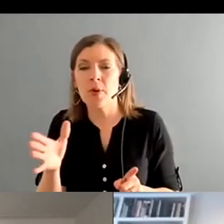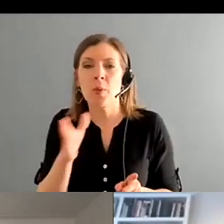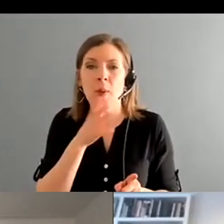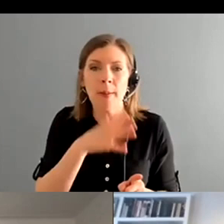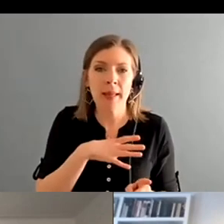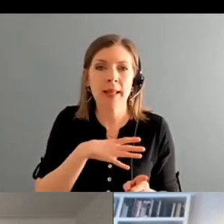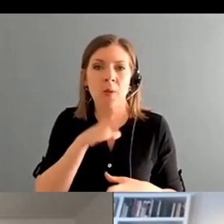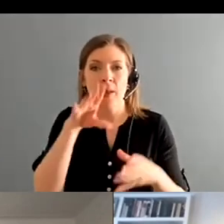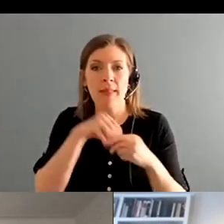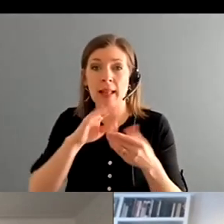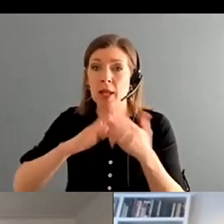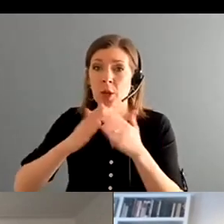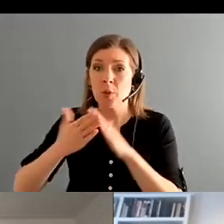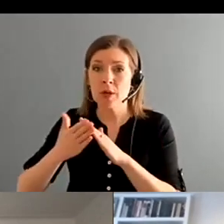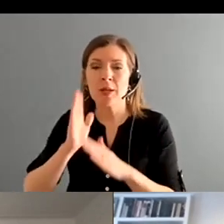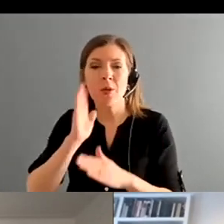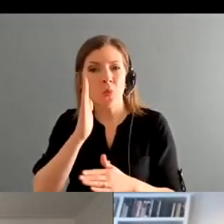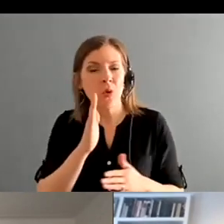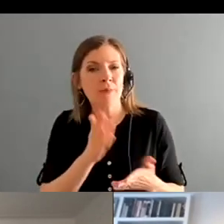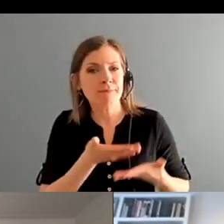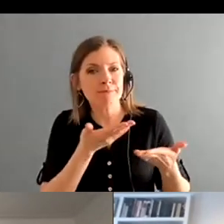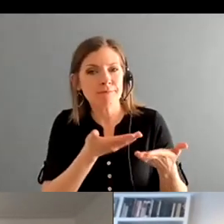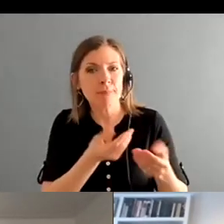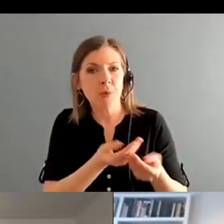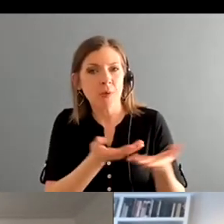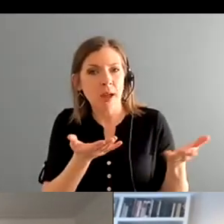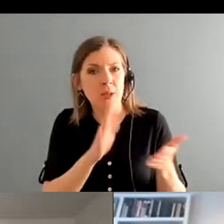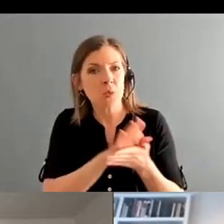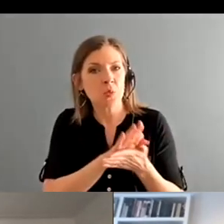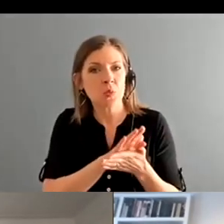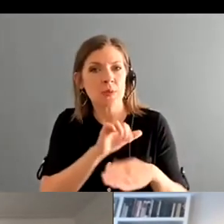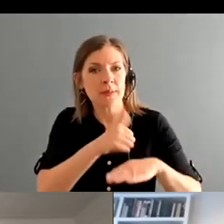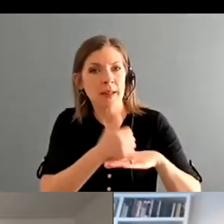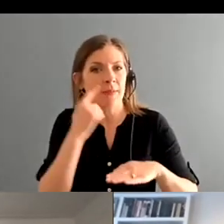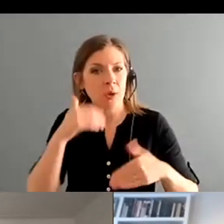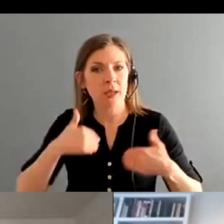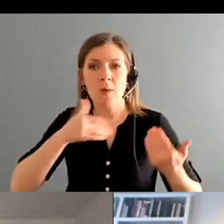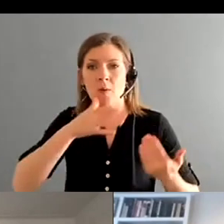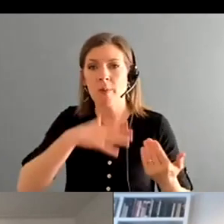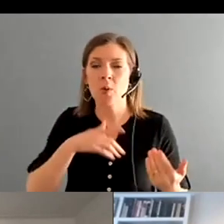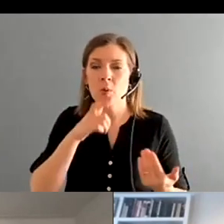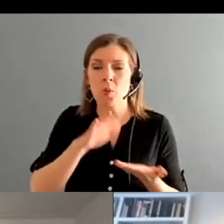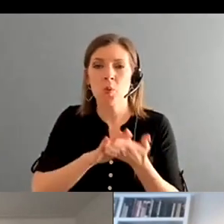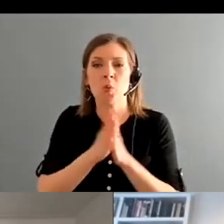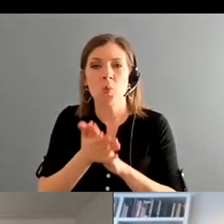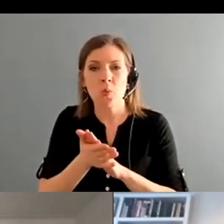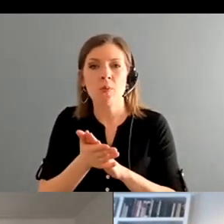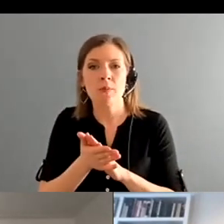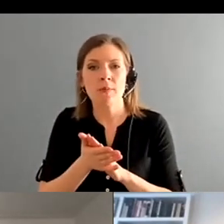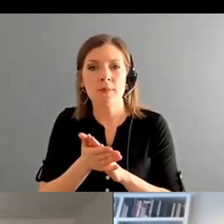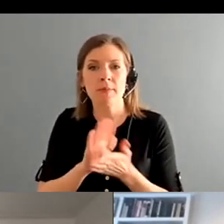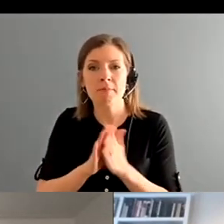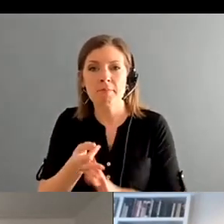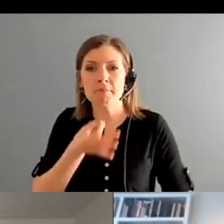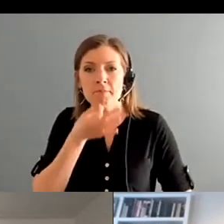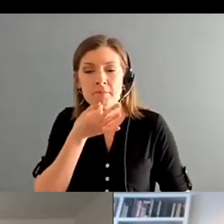women within the community would provide skill sets for a young woman who would then gain expertise